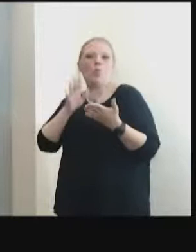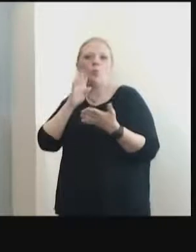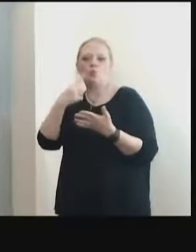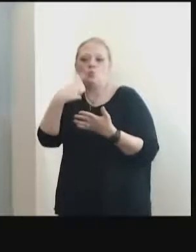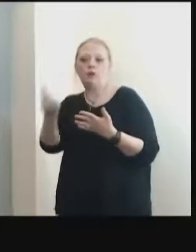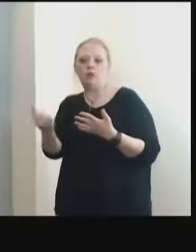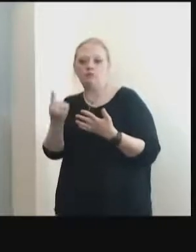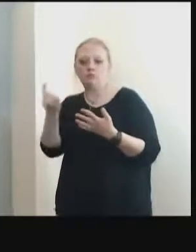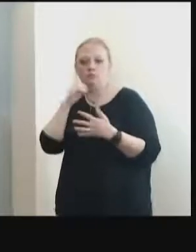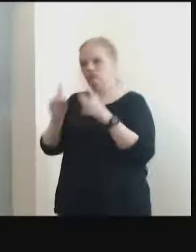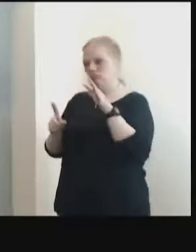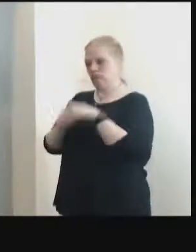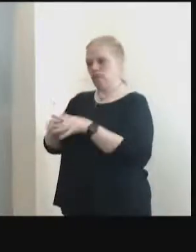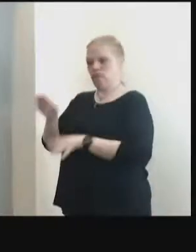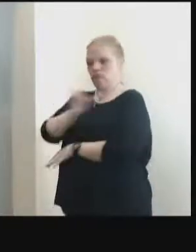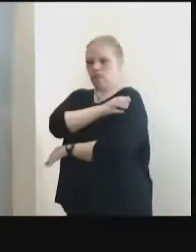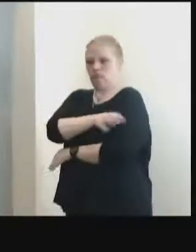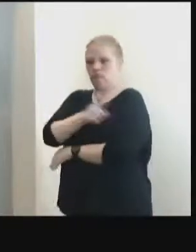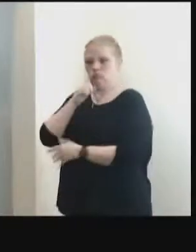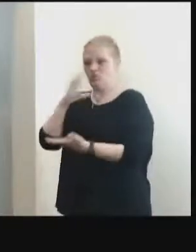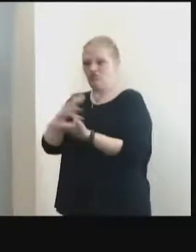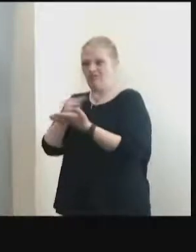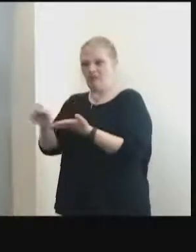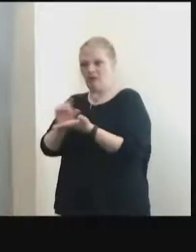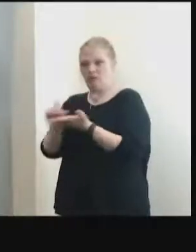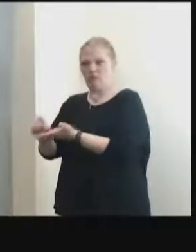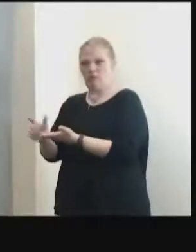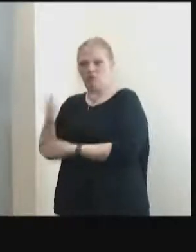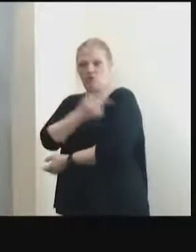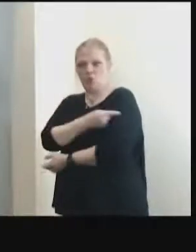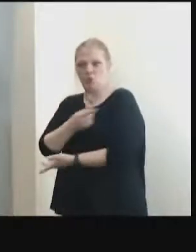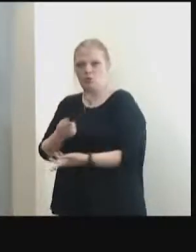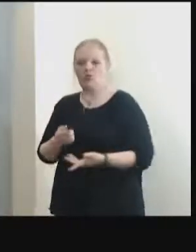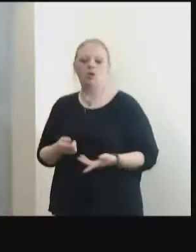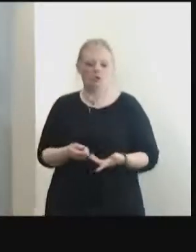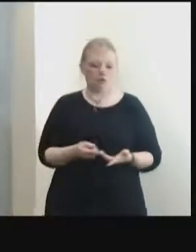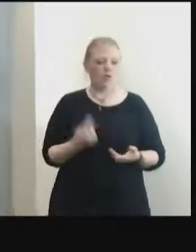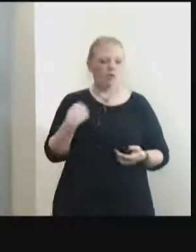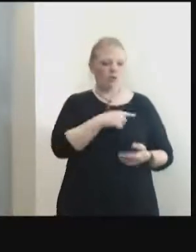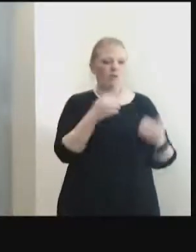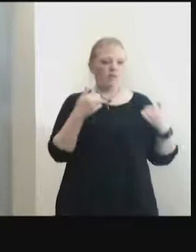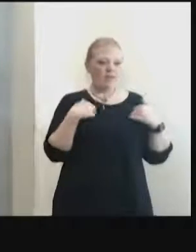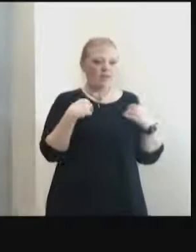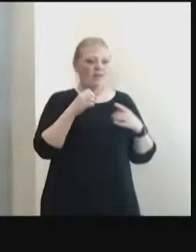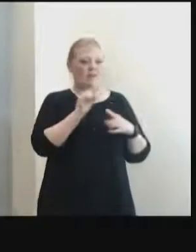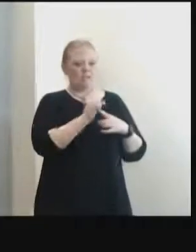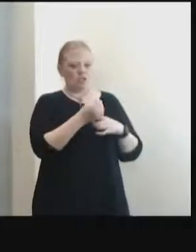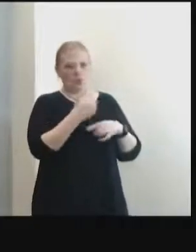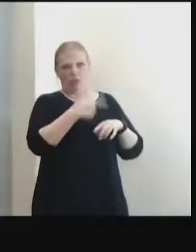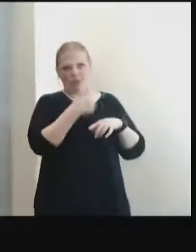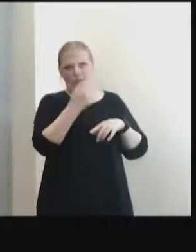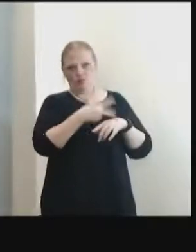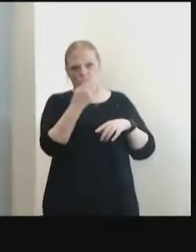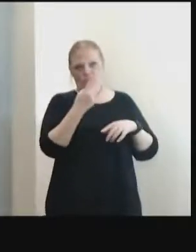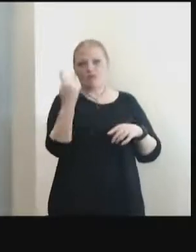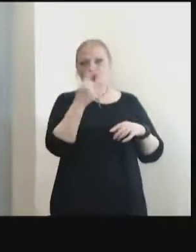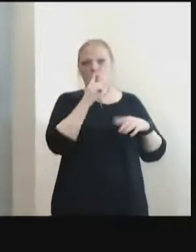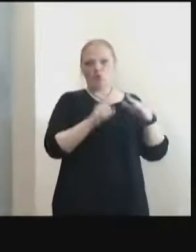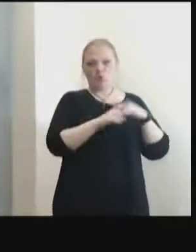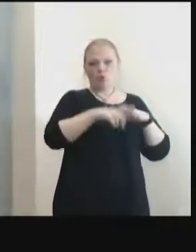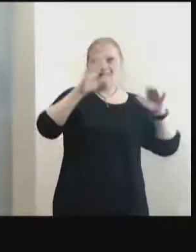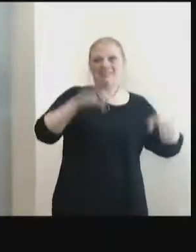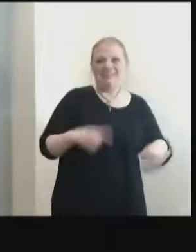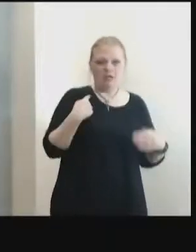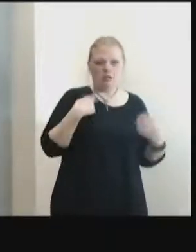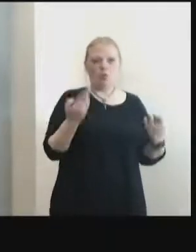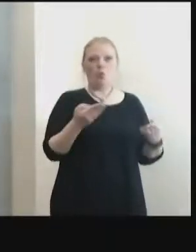come to one of these clinics and you're out of doses? Well, we have had a situation or two where somebody's come late at night as we're